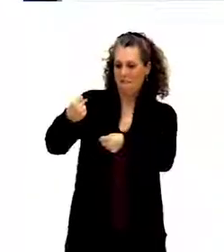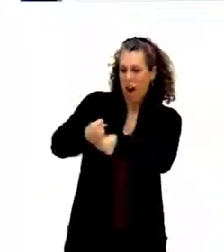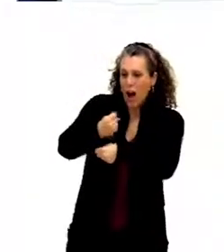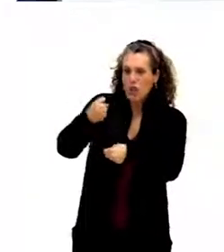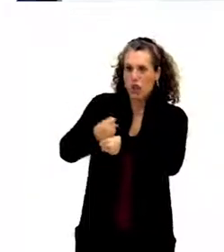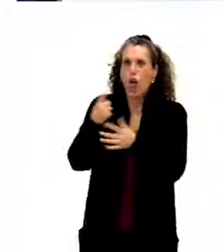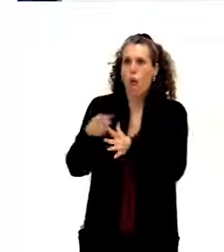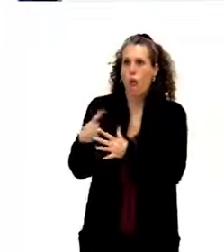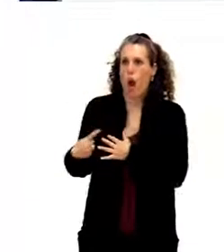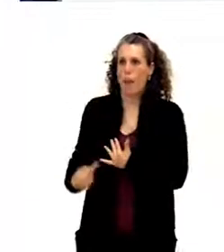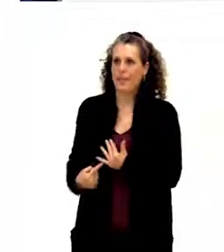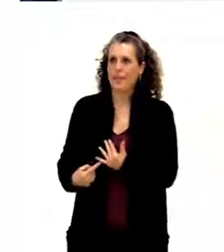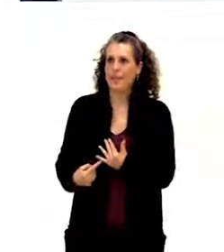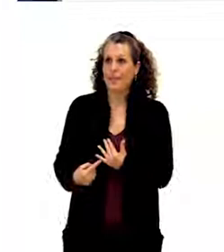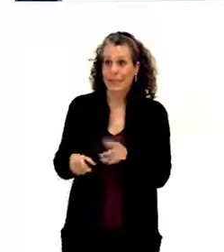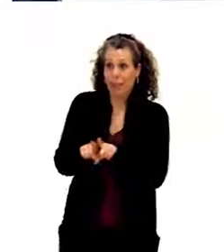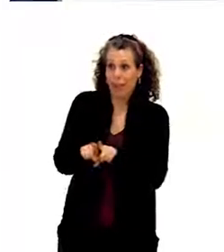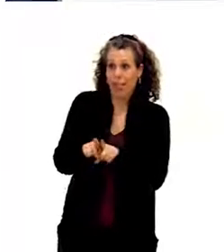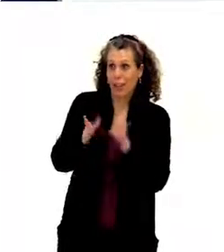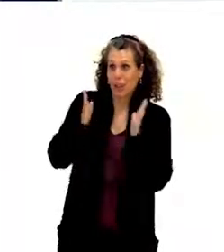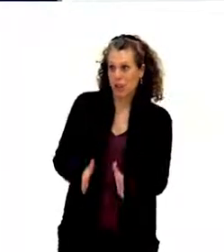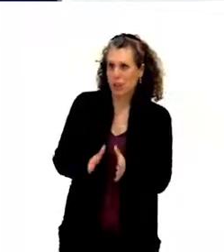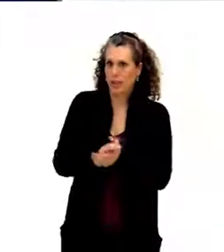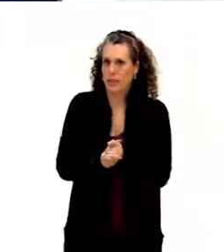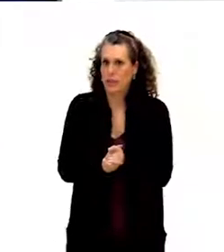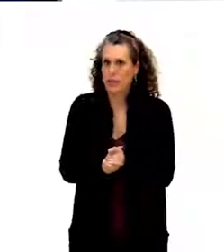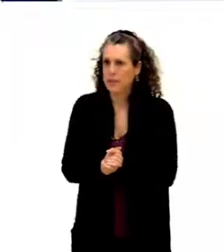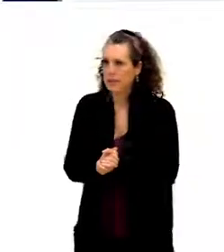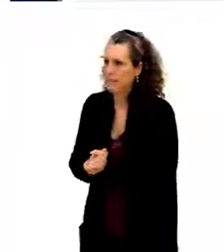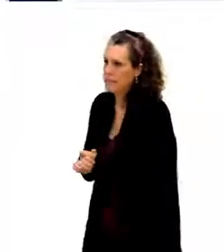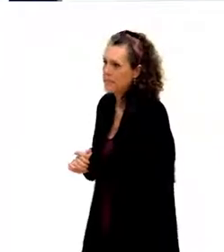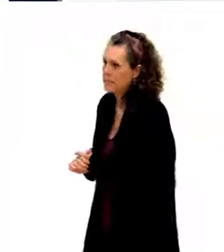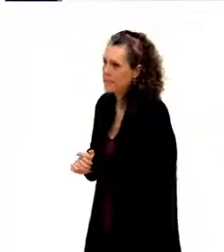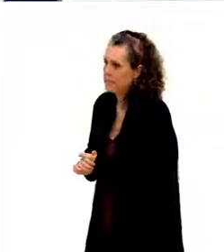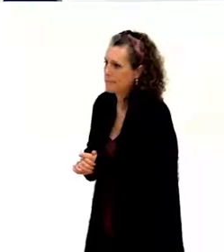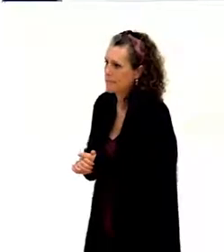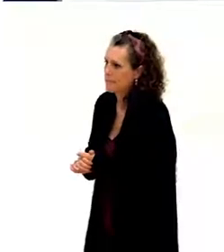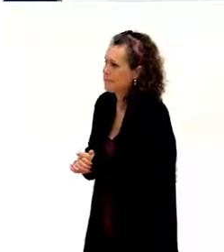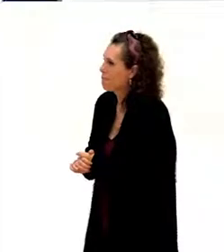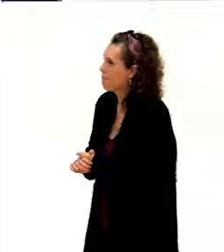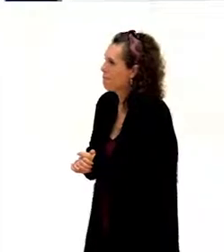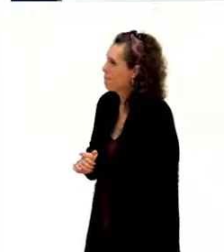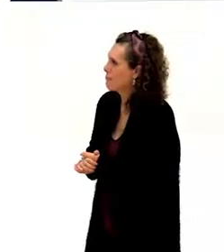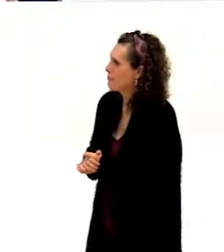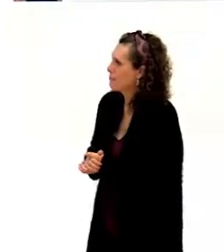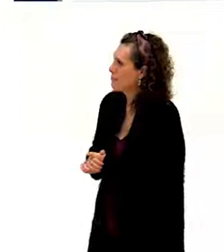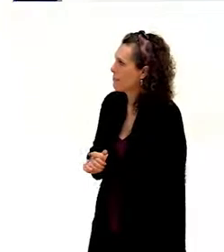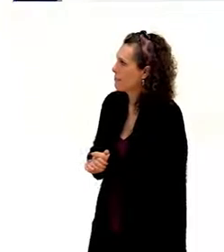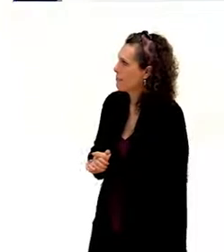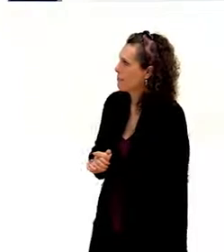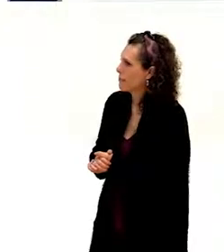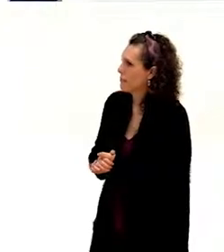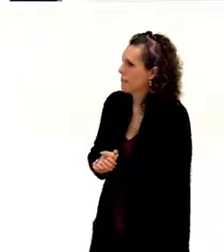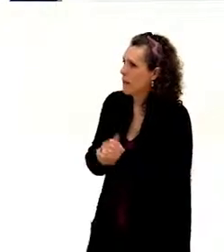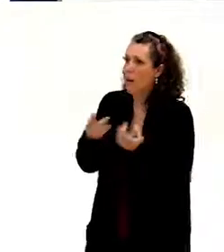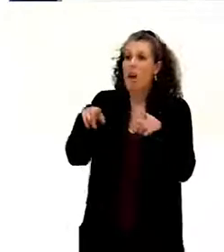Let me give you an example. Conversion of an old listed building in one of your capitals of member state.